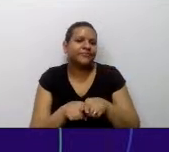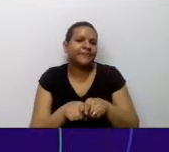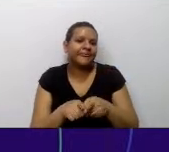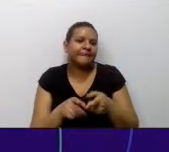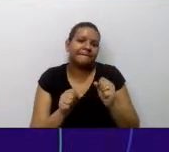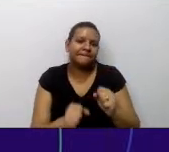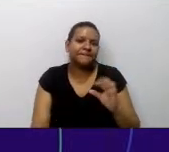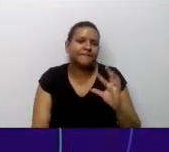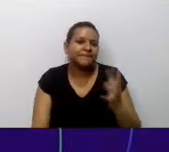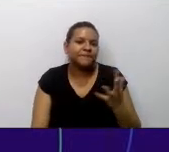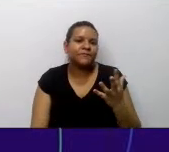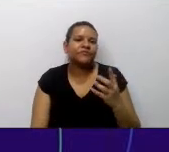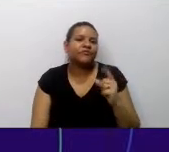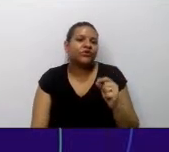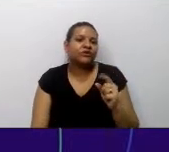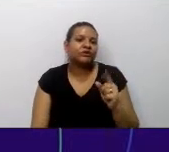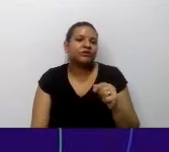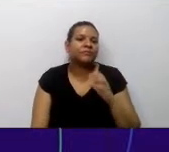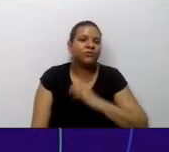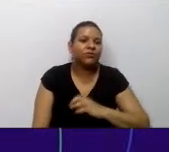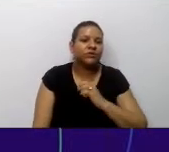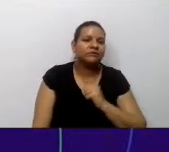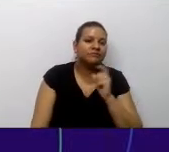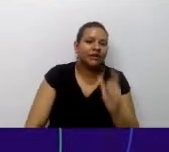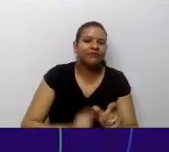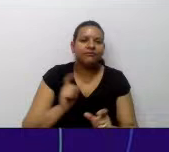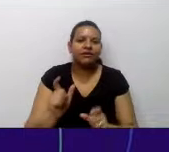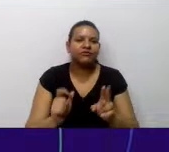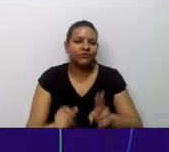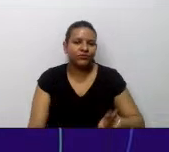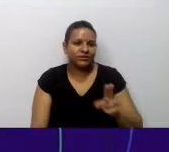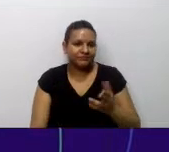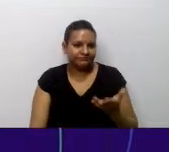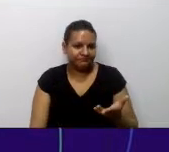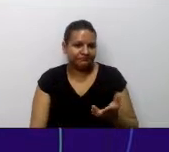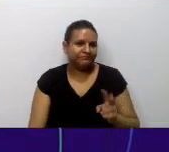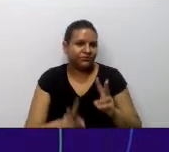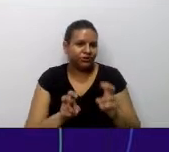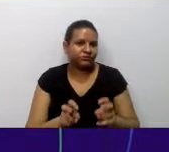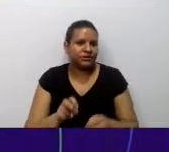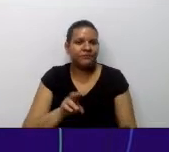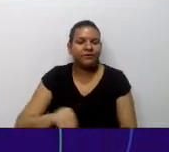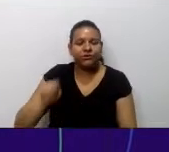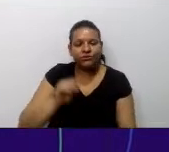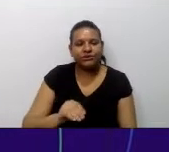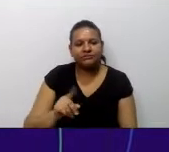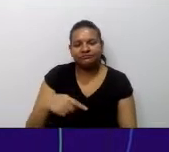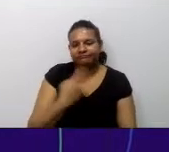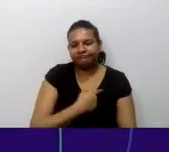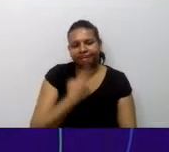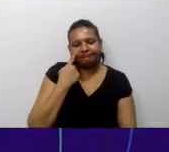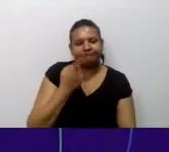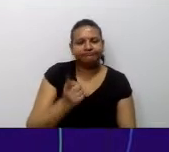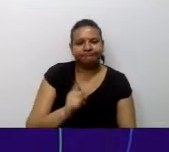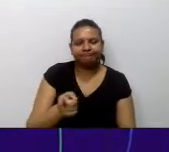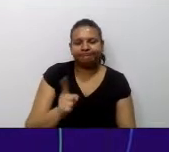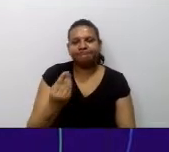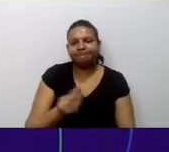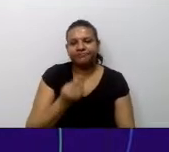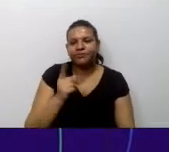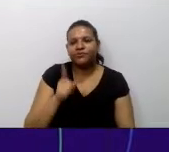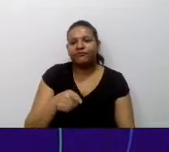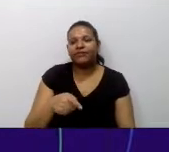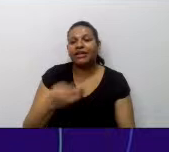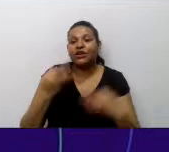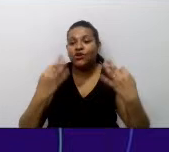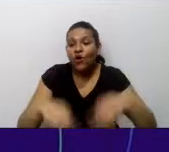necessary. And pronunciation here, we didn't expect a correct pronunciation because such thing does not really exist,